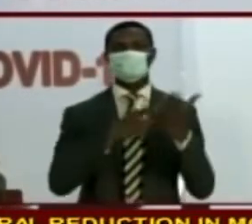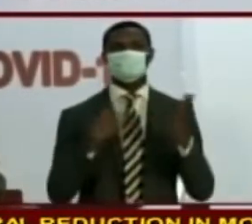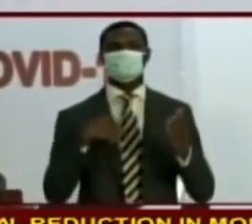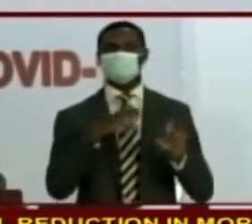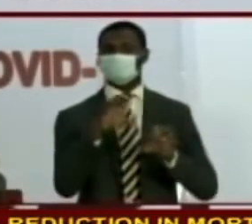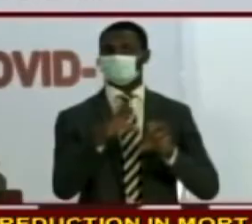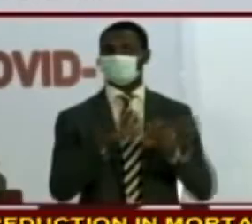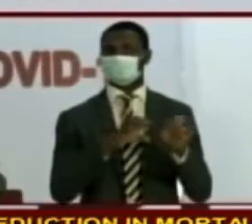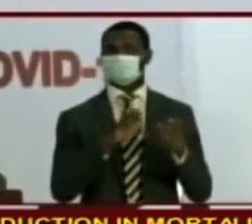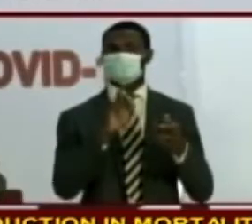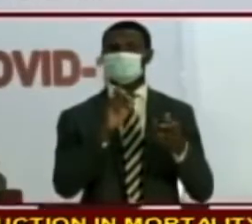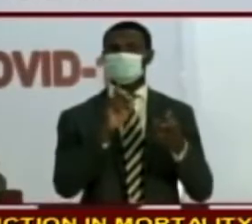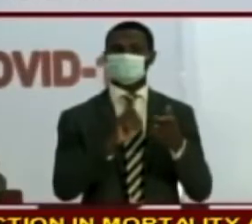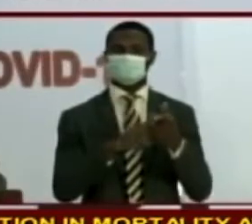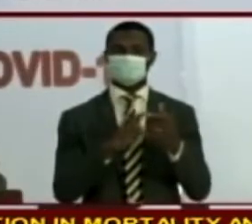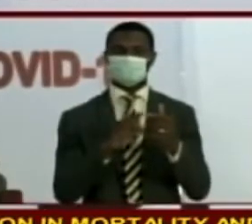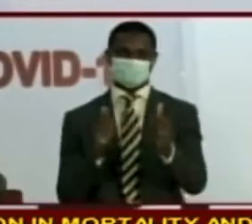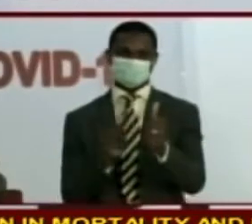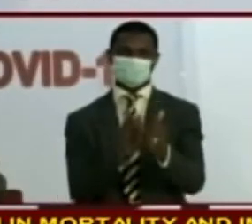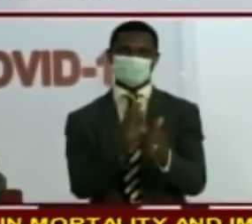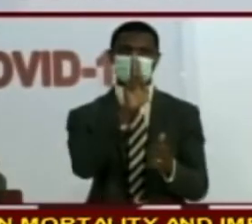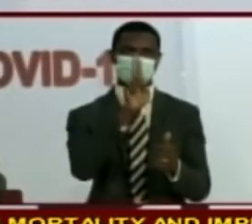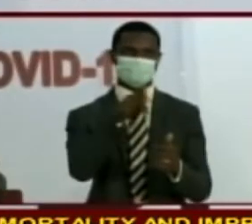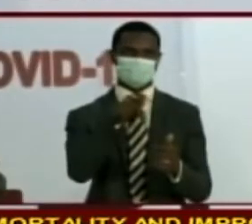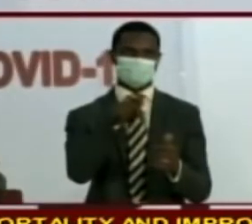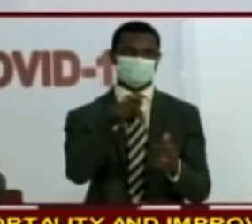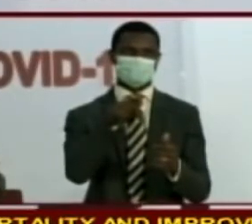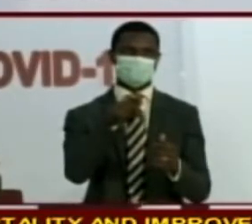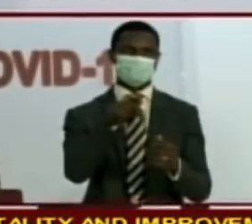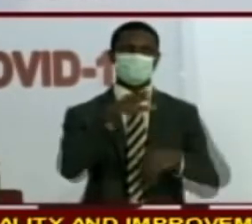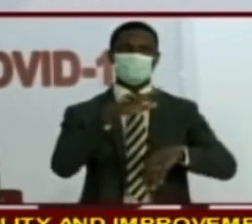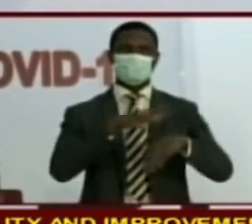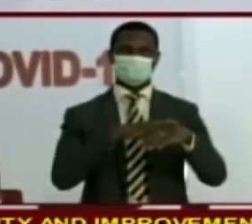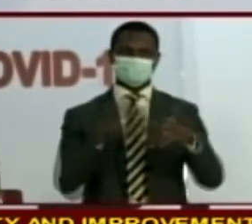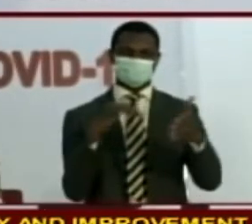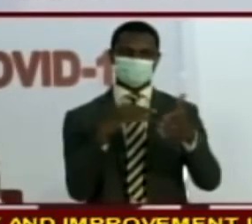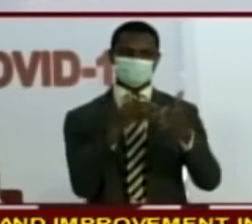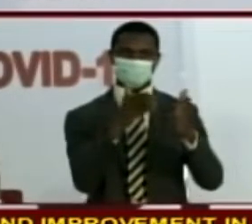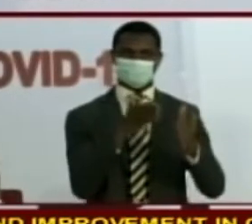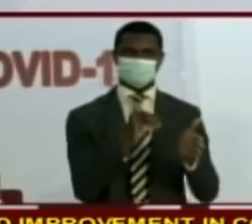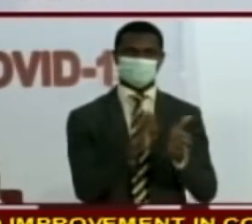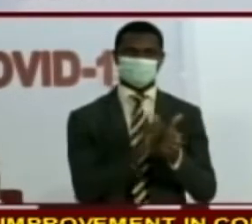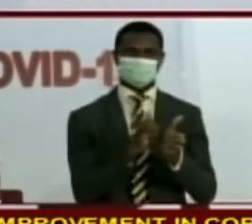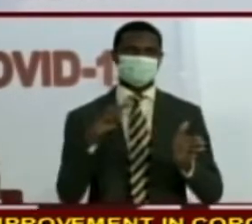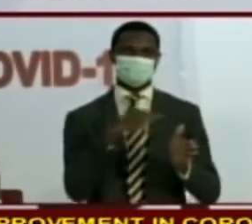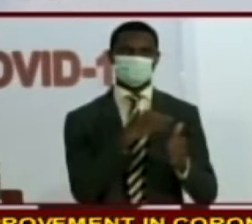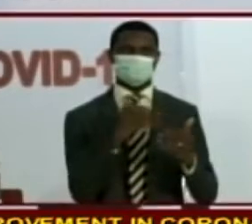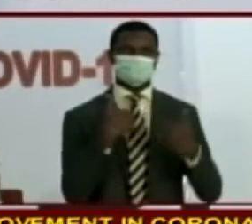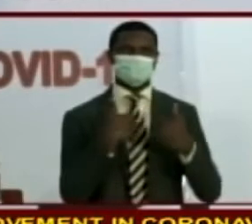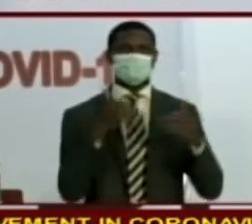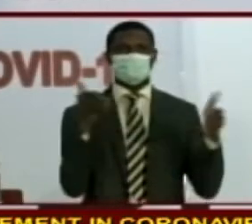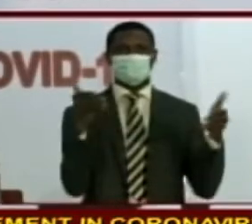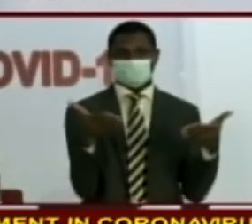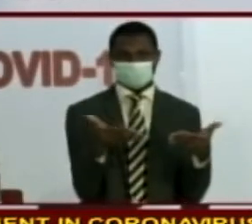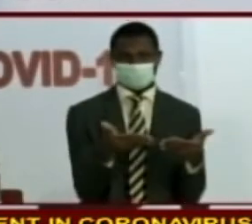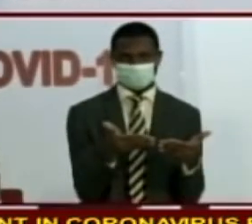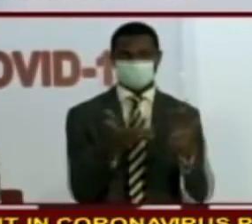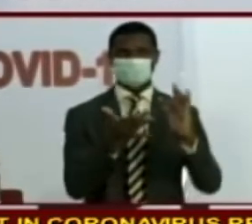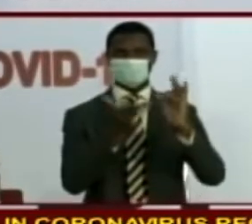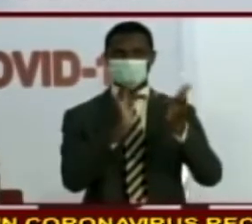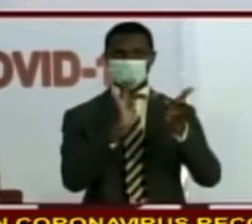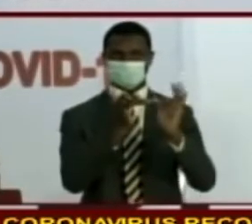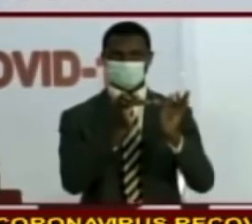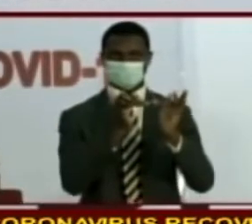to follow up on students who we've introduced to this e-learning or the online